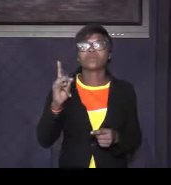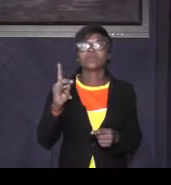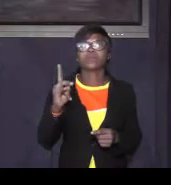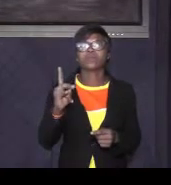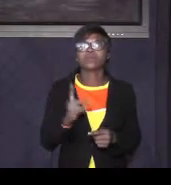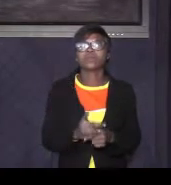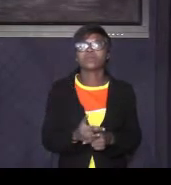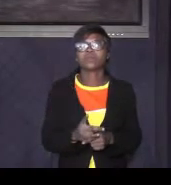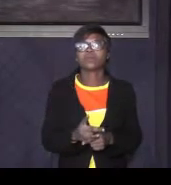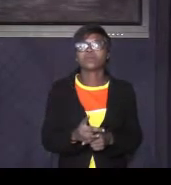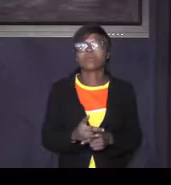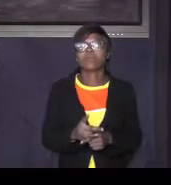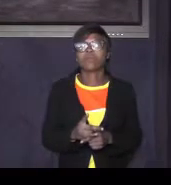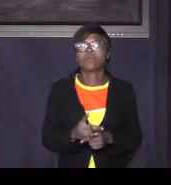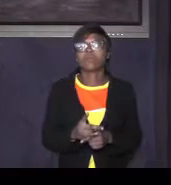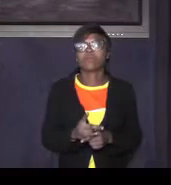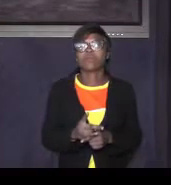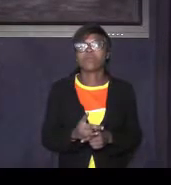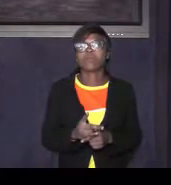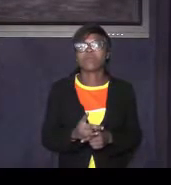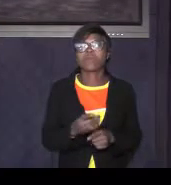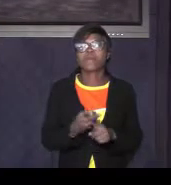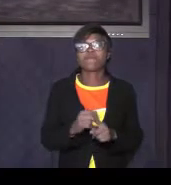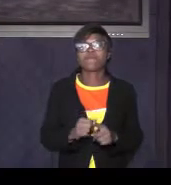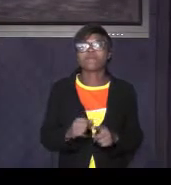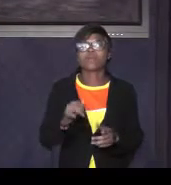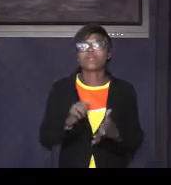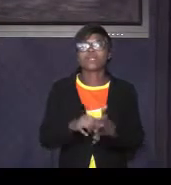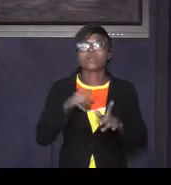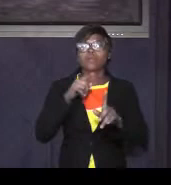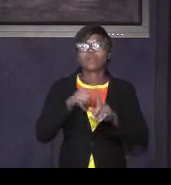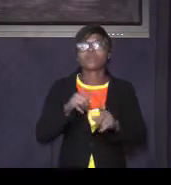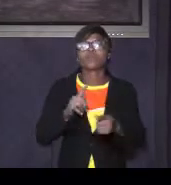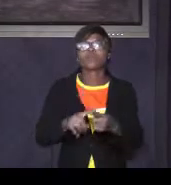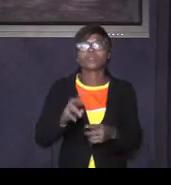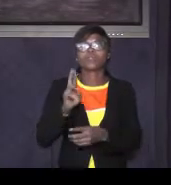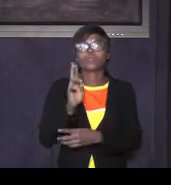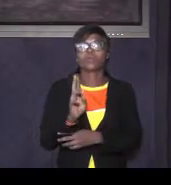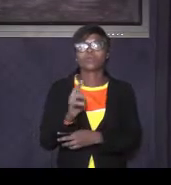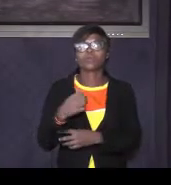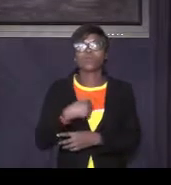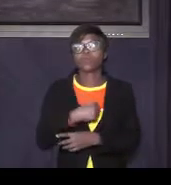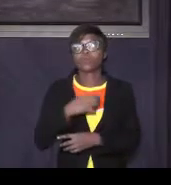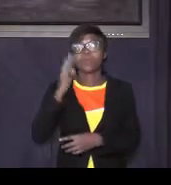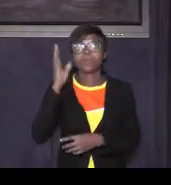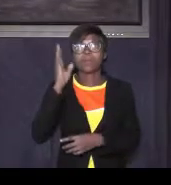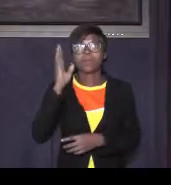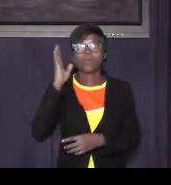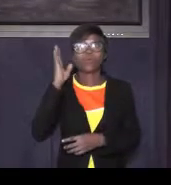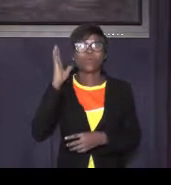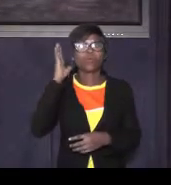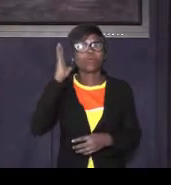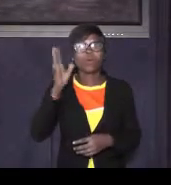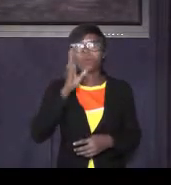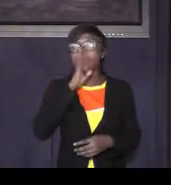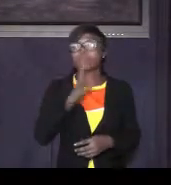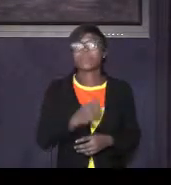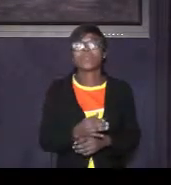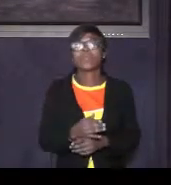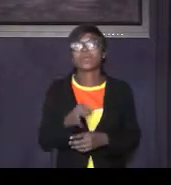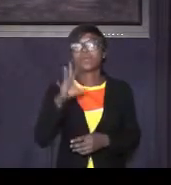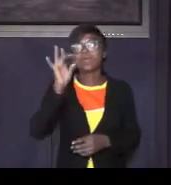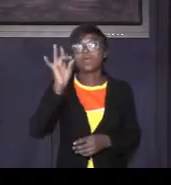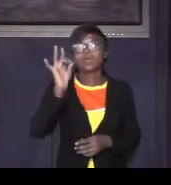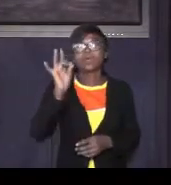top, let me use a marker here. From this point to the top will be 8 because 9 plus